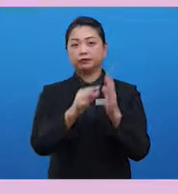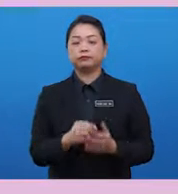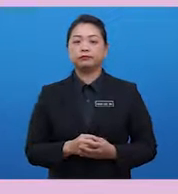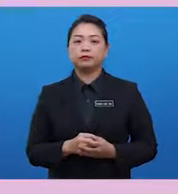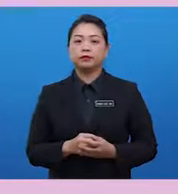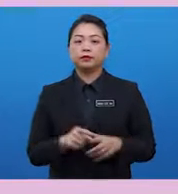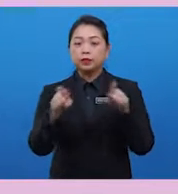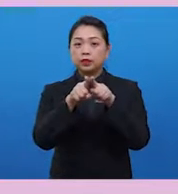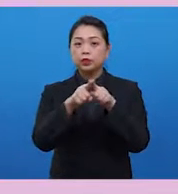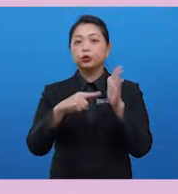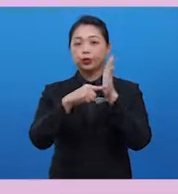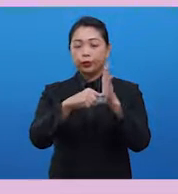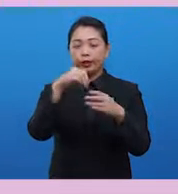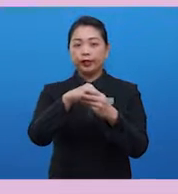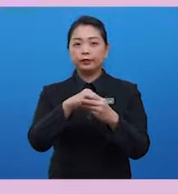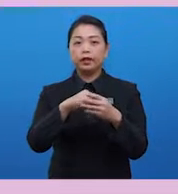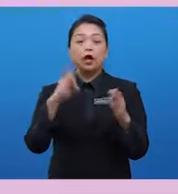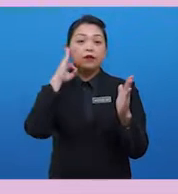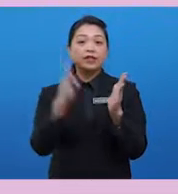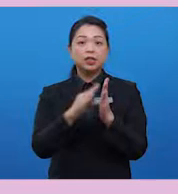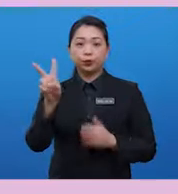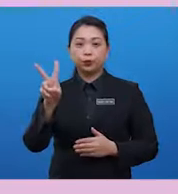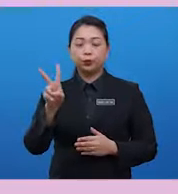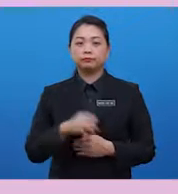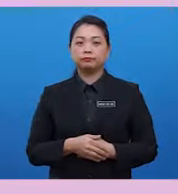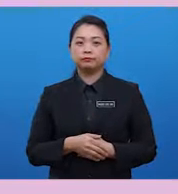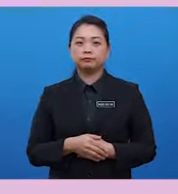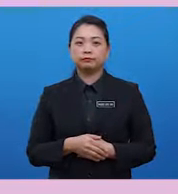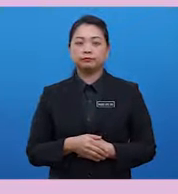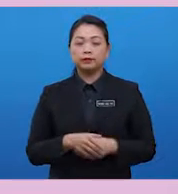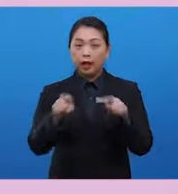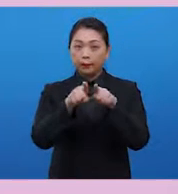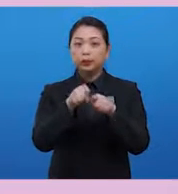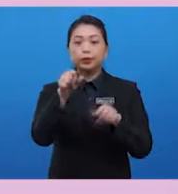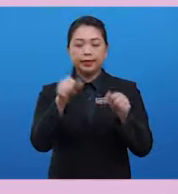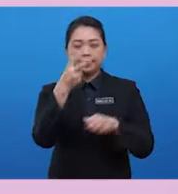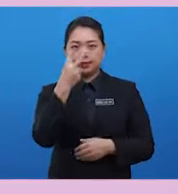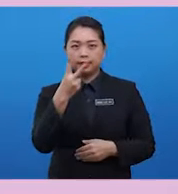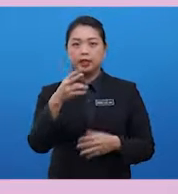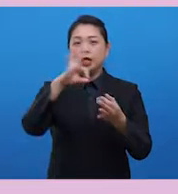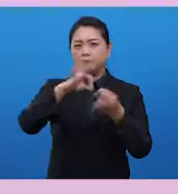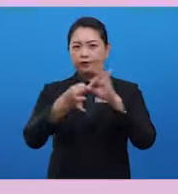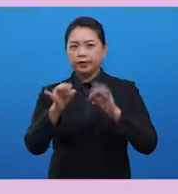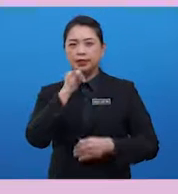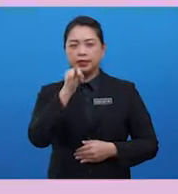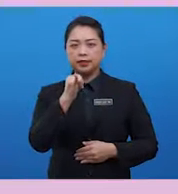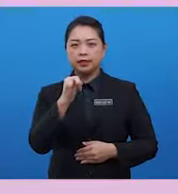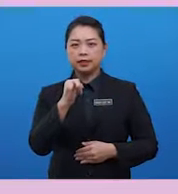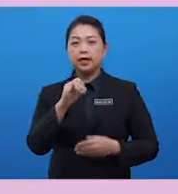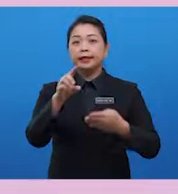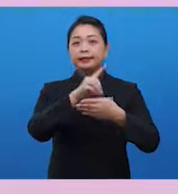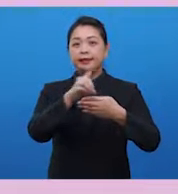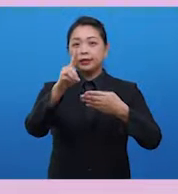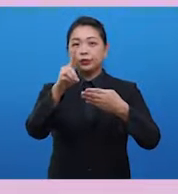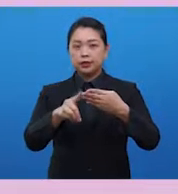as shown in figure 2. As you can see, inference is basically deducing